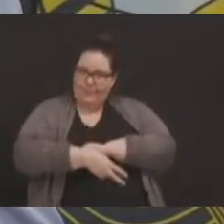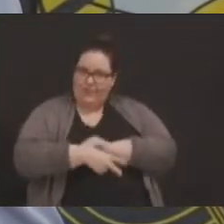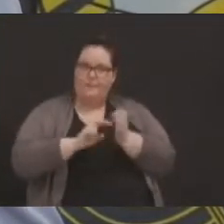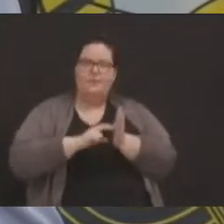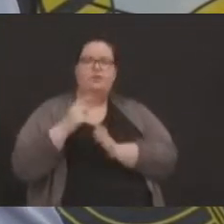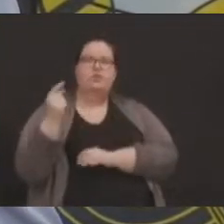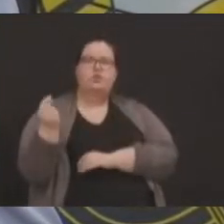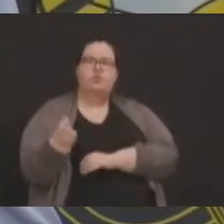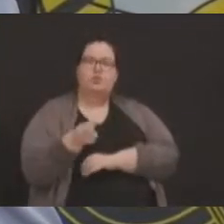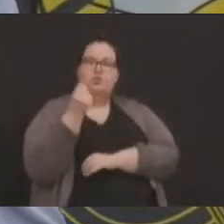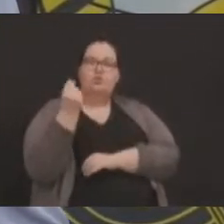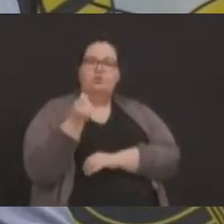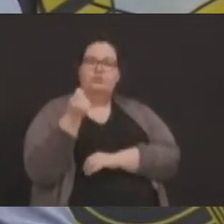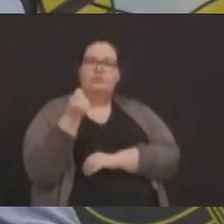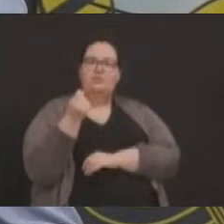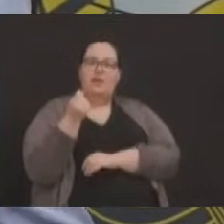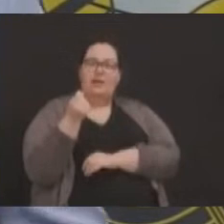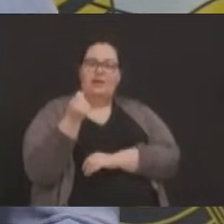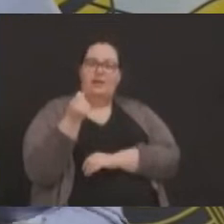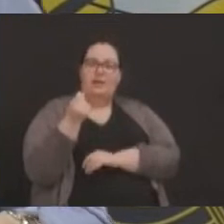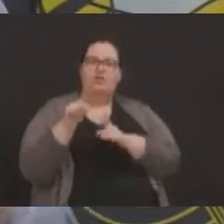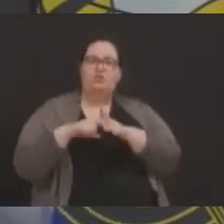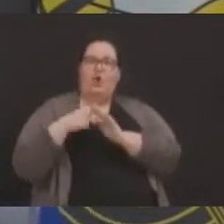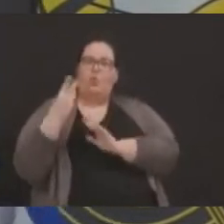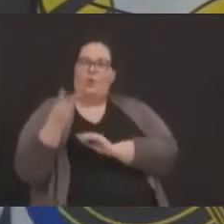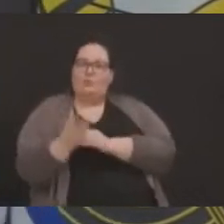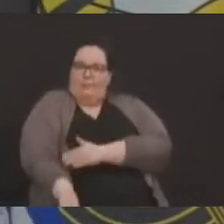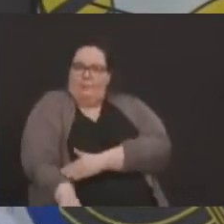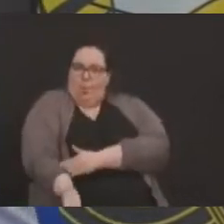dans les zones 2 et les zones 3.